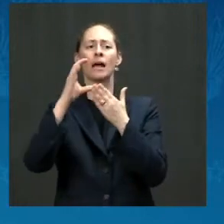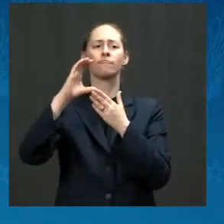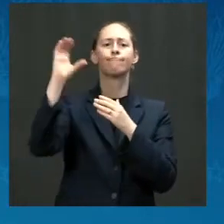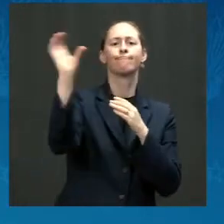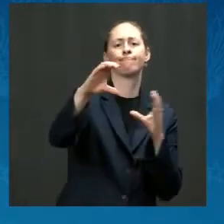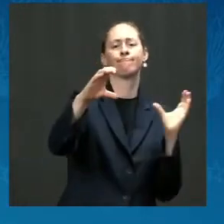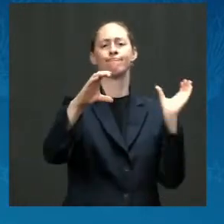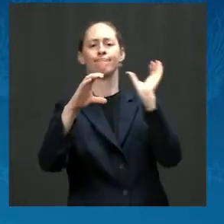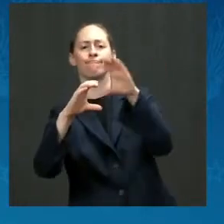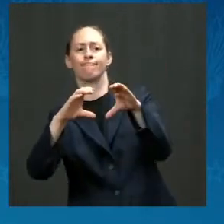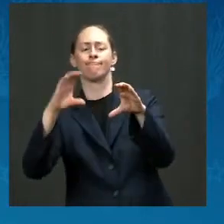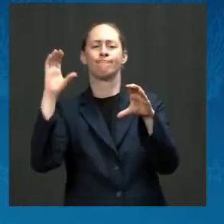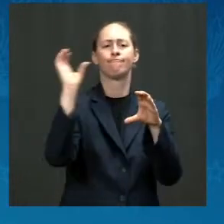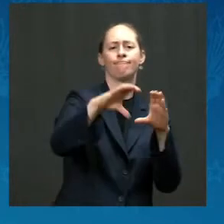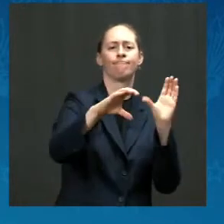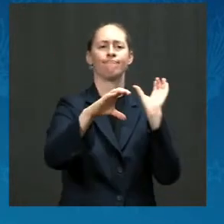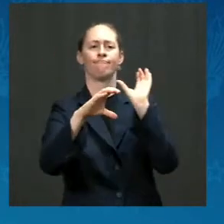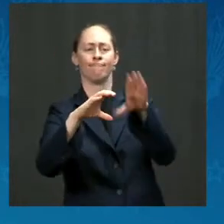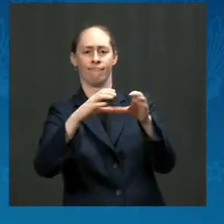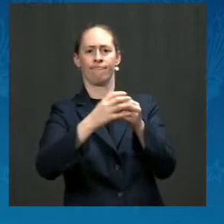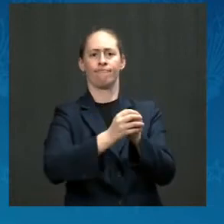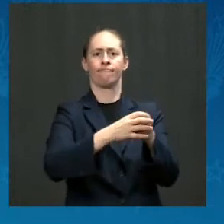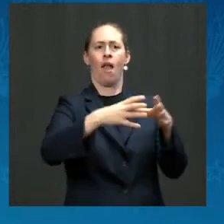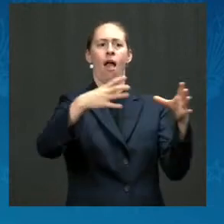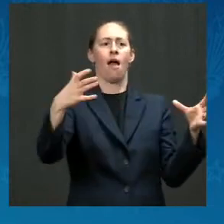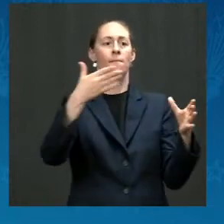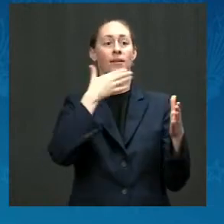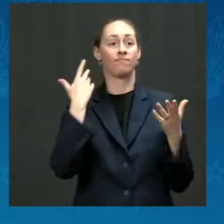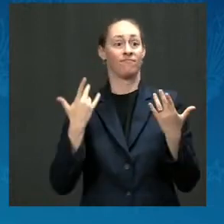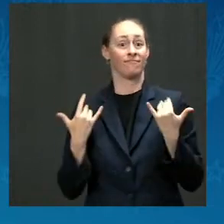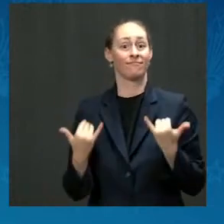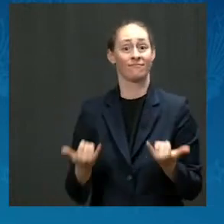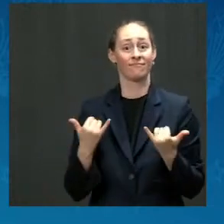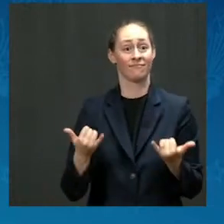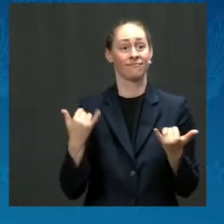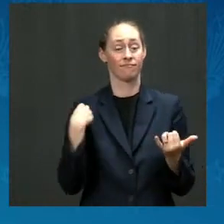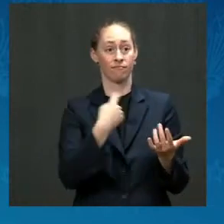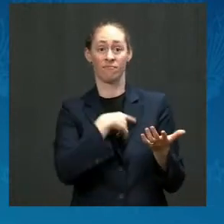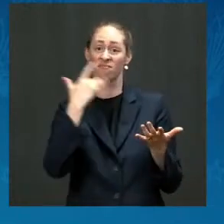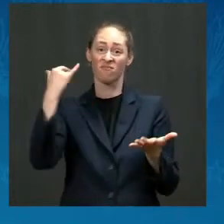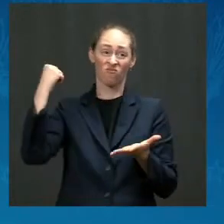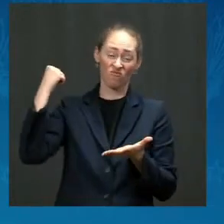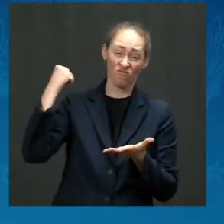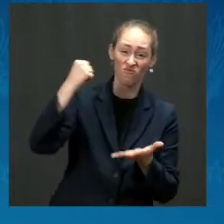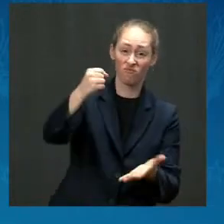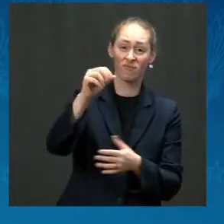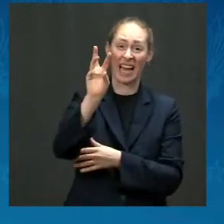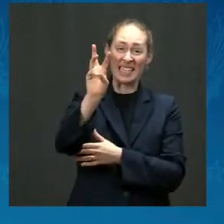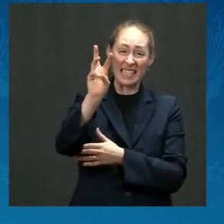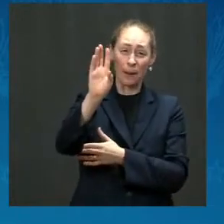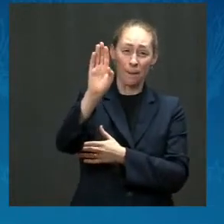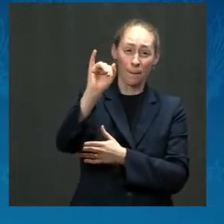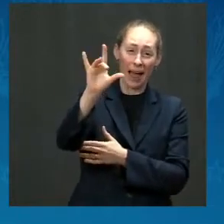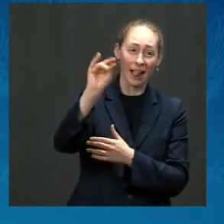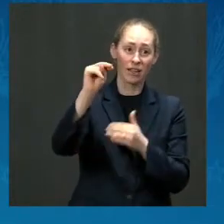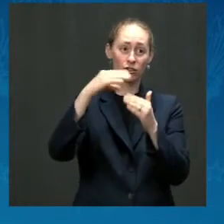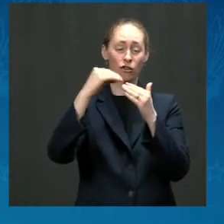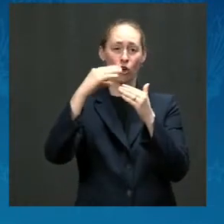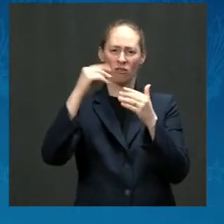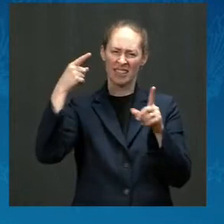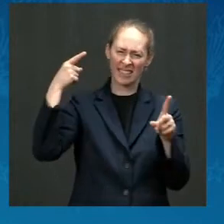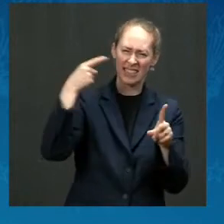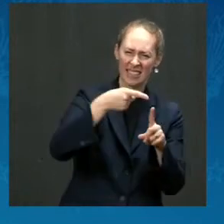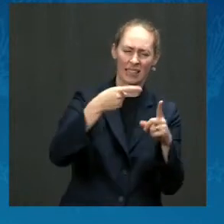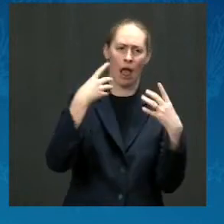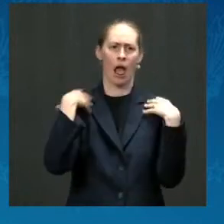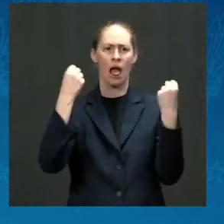our administration has provided $6 billion to community health centers. And I'll tell you why.